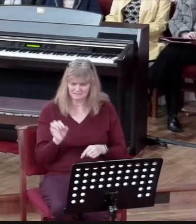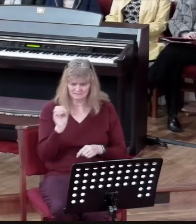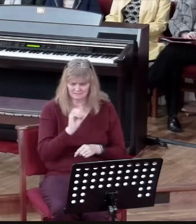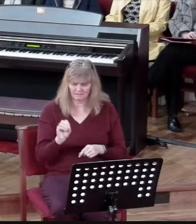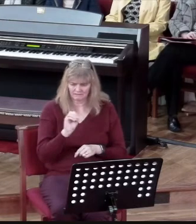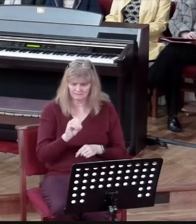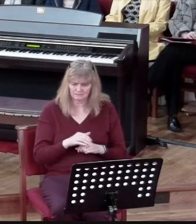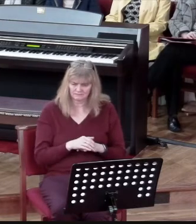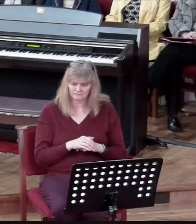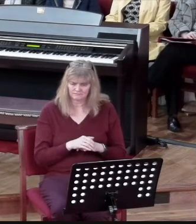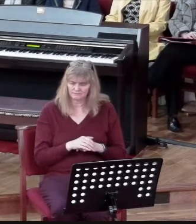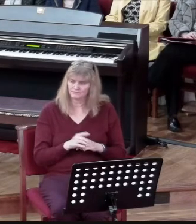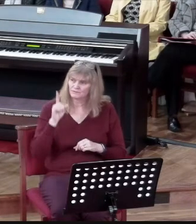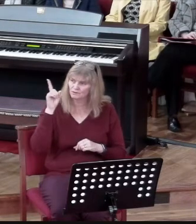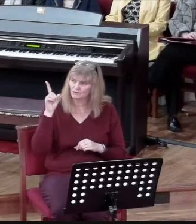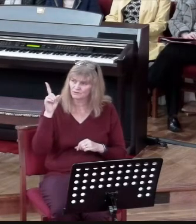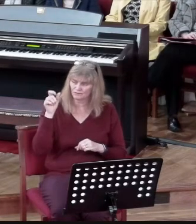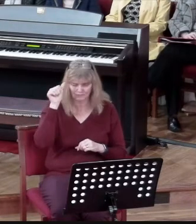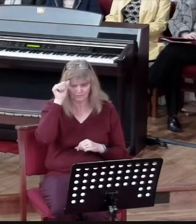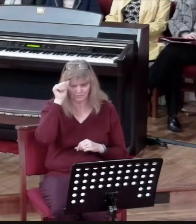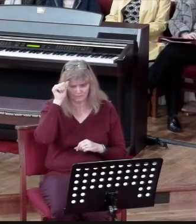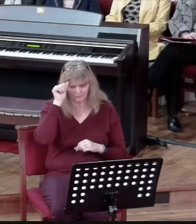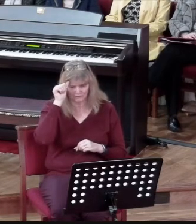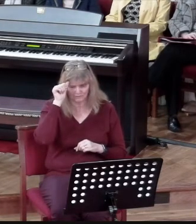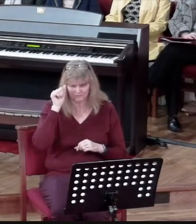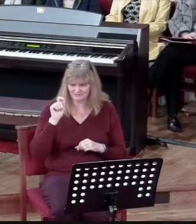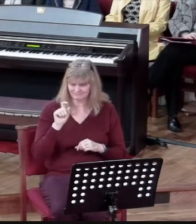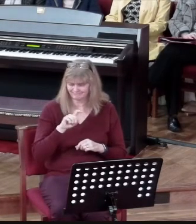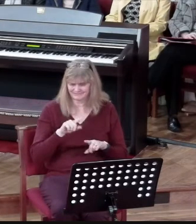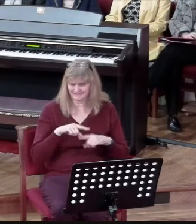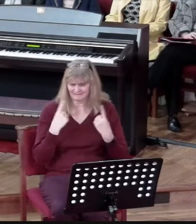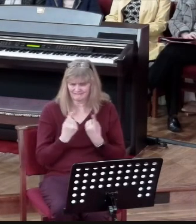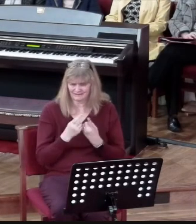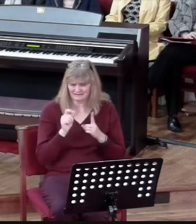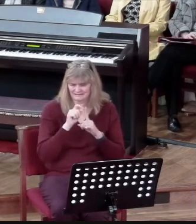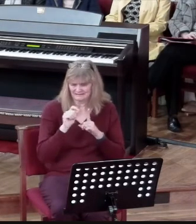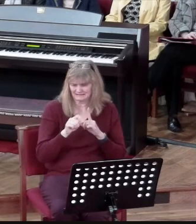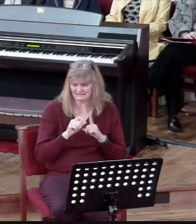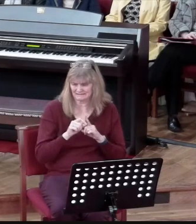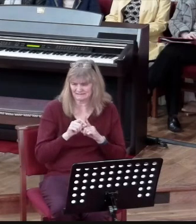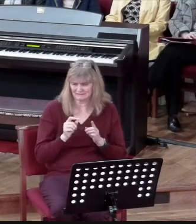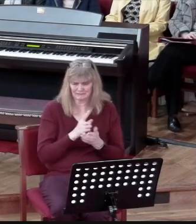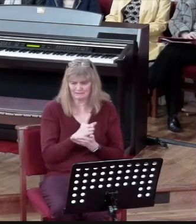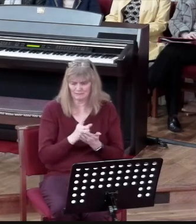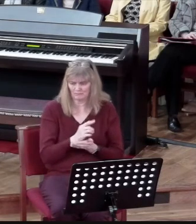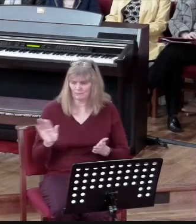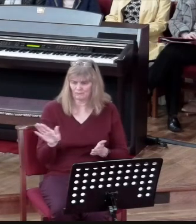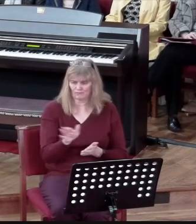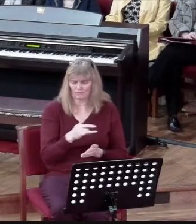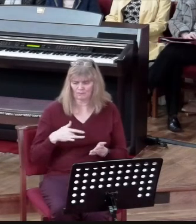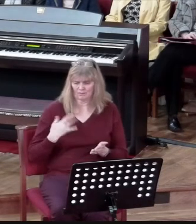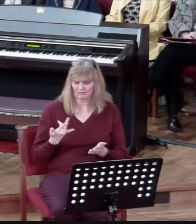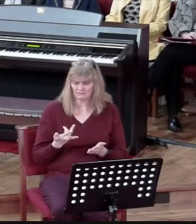The God who knows every detail of our lives, all the pains that we bear and the anxieties that we